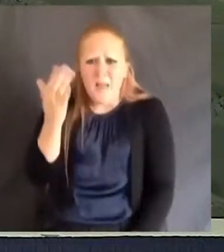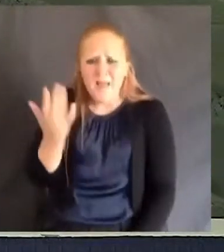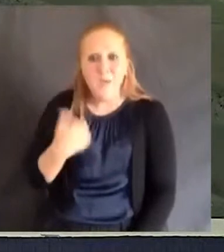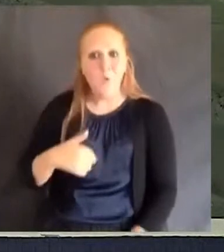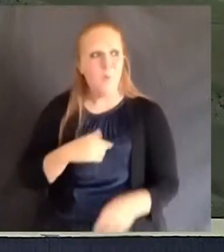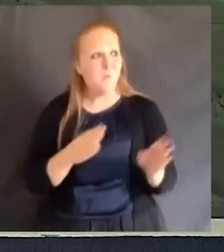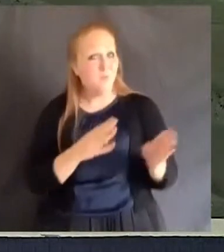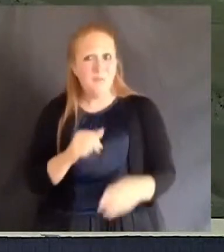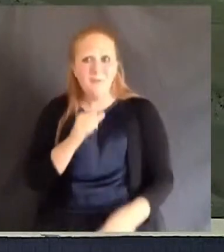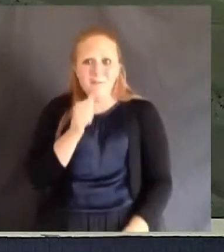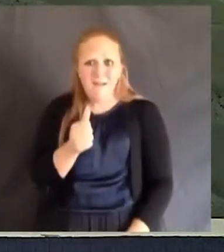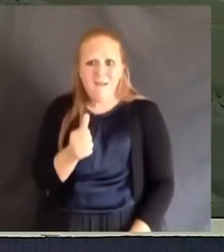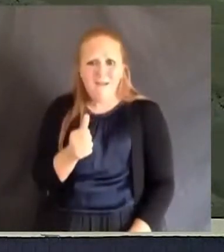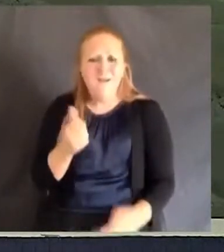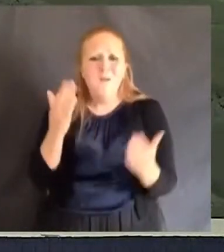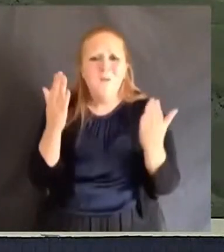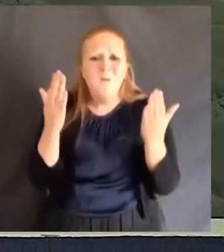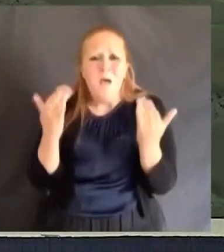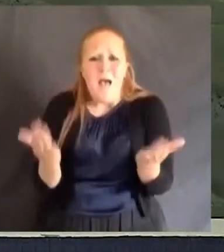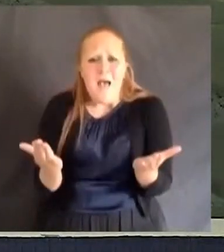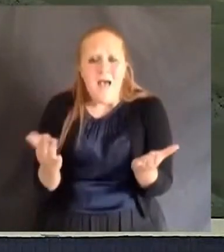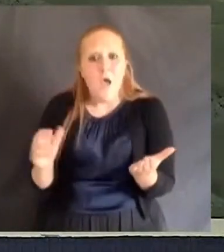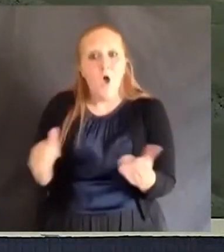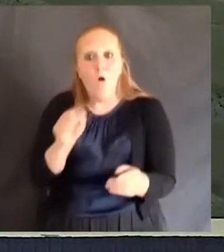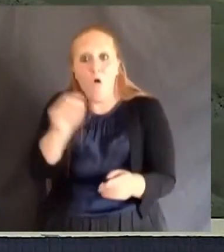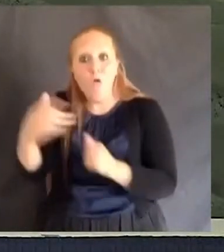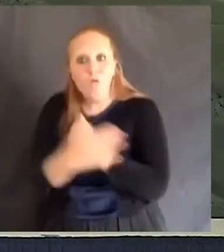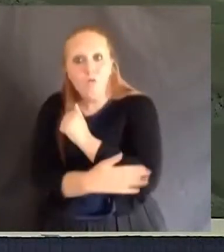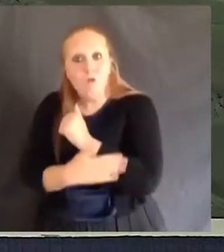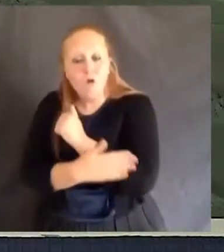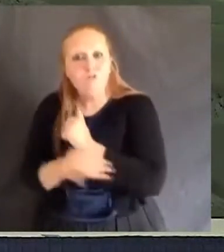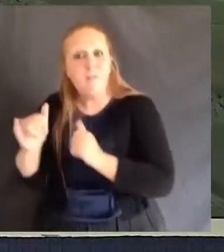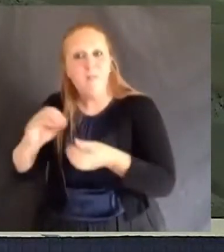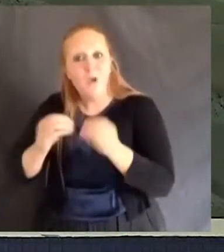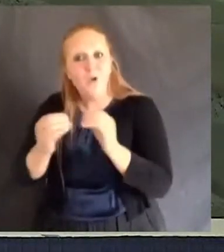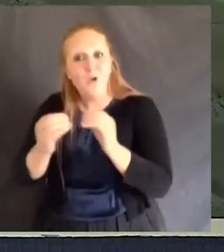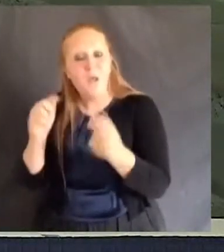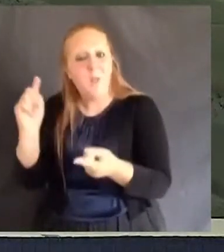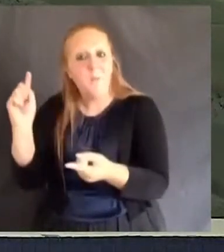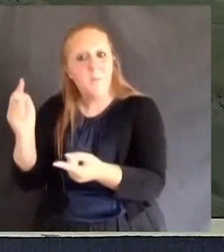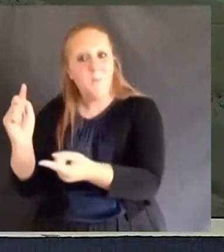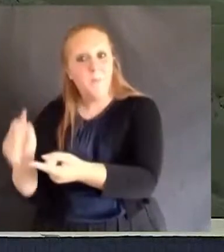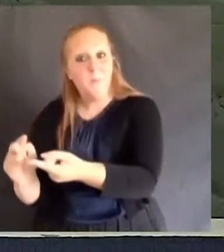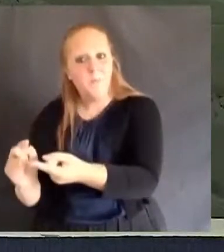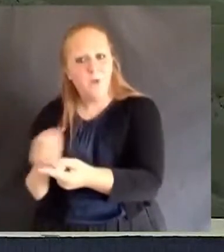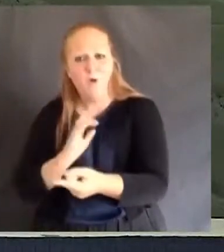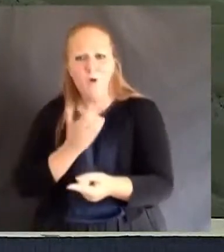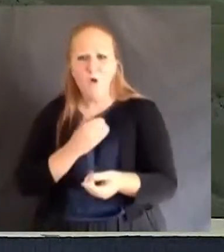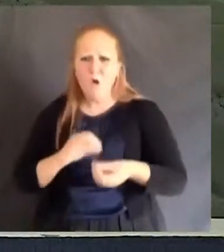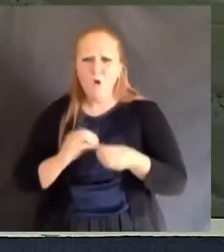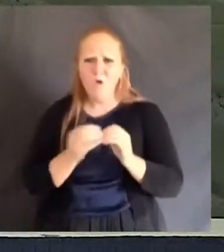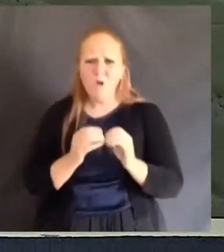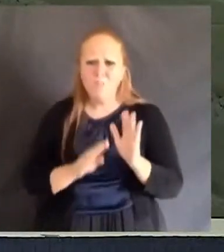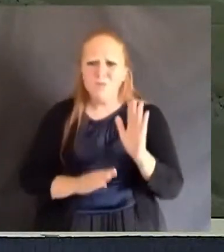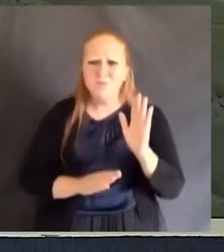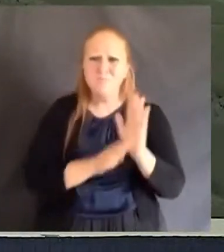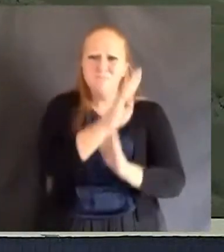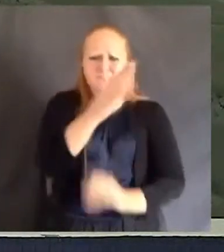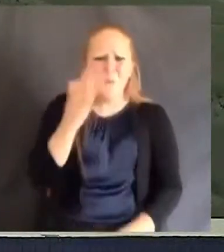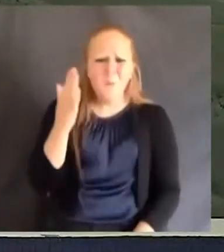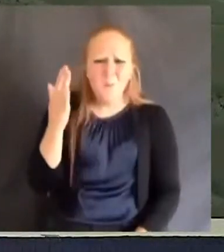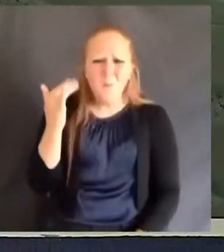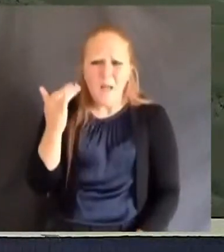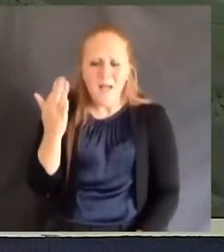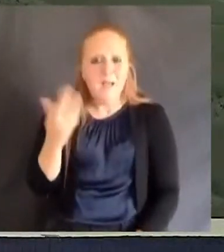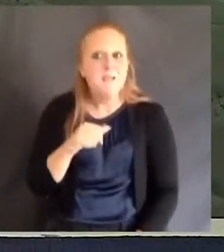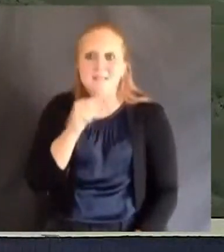are the other countries going down and we're going up? We didn't have to be here. There's not an issue we're talking about today that we didn't